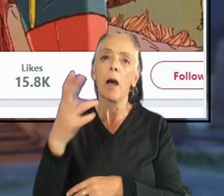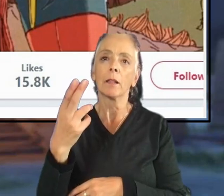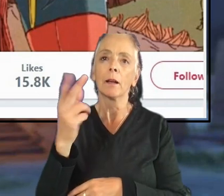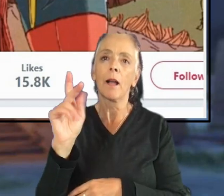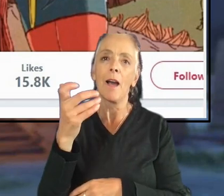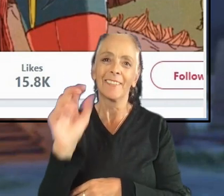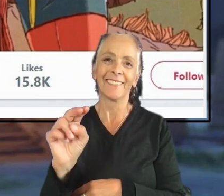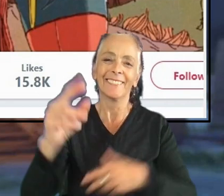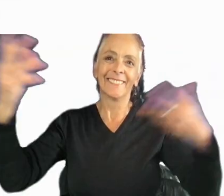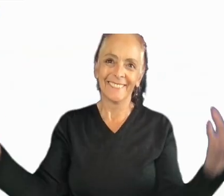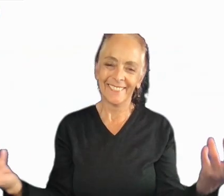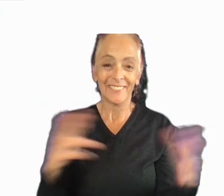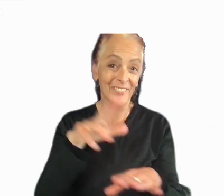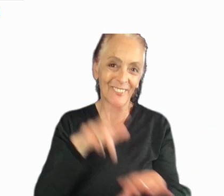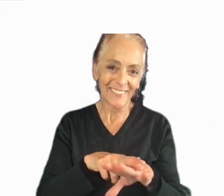of course.